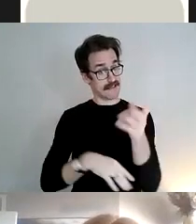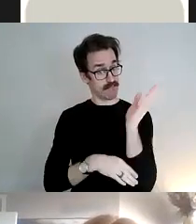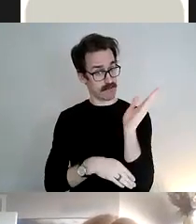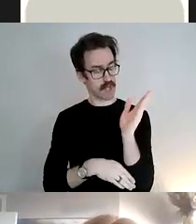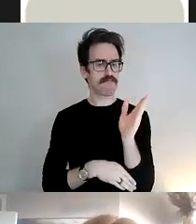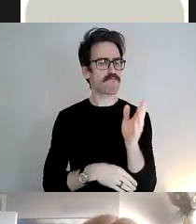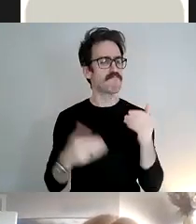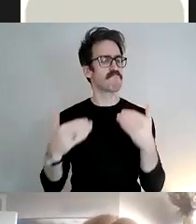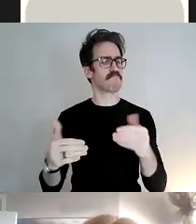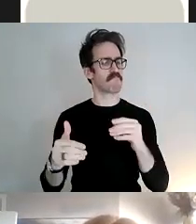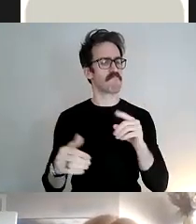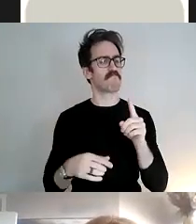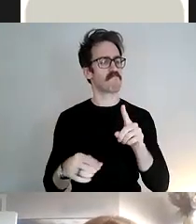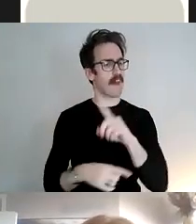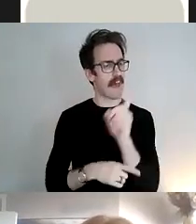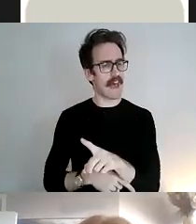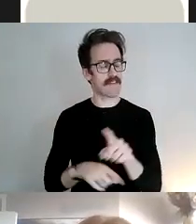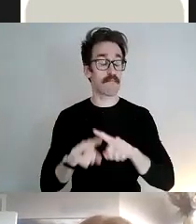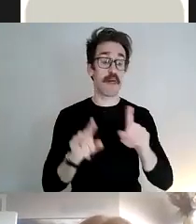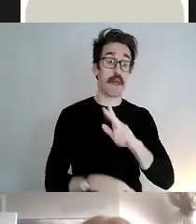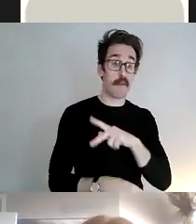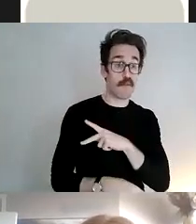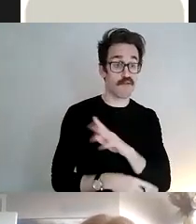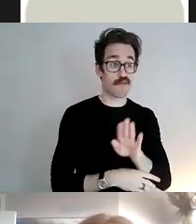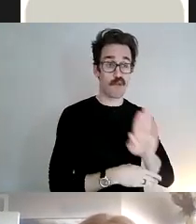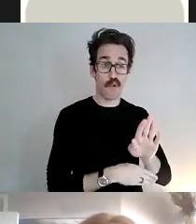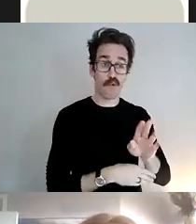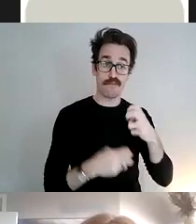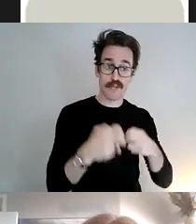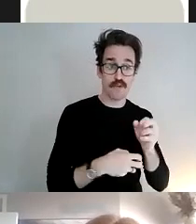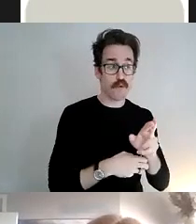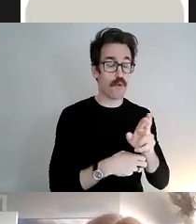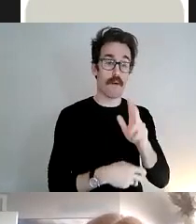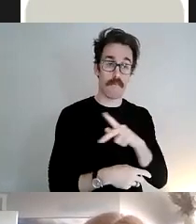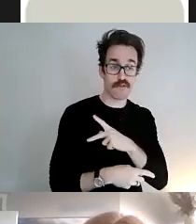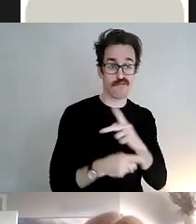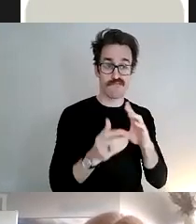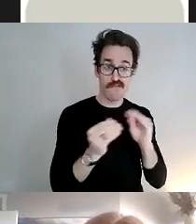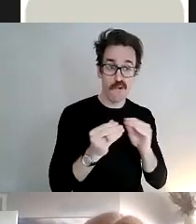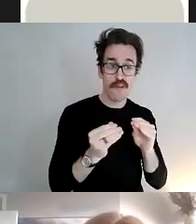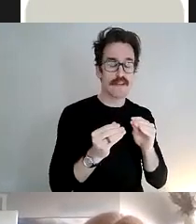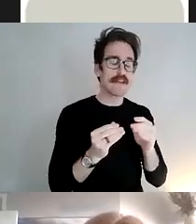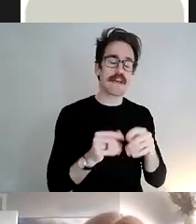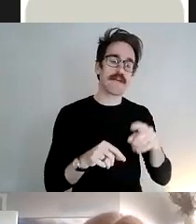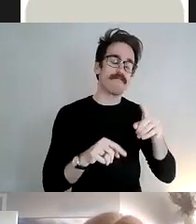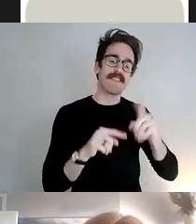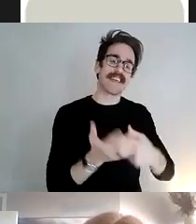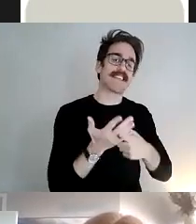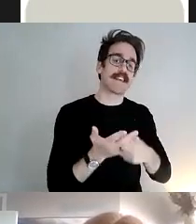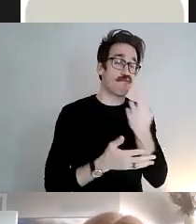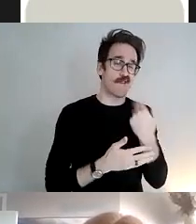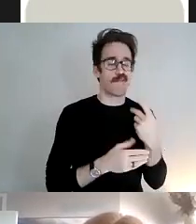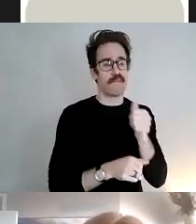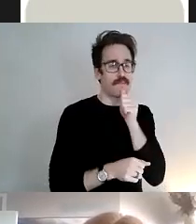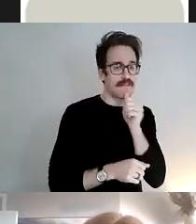can't talk about personal issues first based on privacy and confidentiality that we do want to respect for individuals on the line